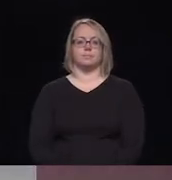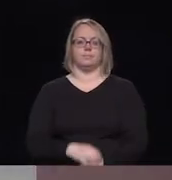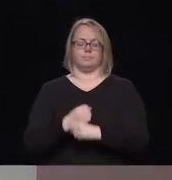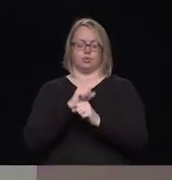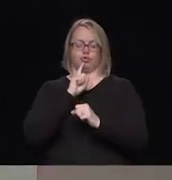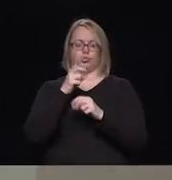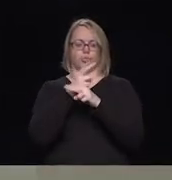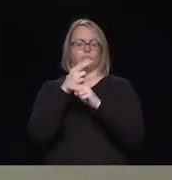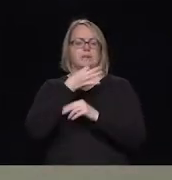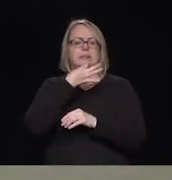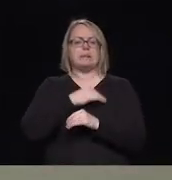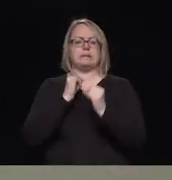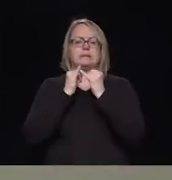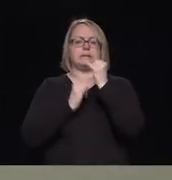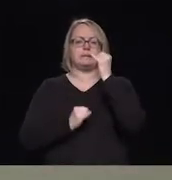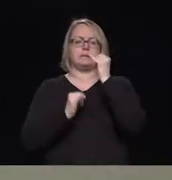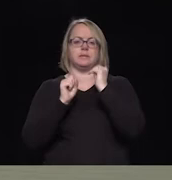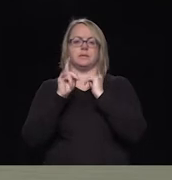the brush, not the wide side.